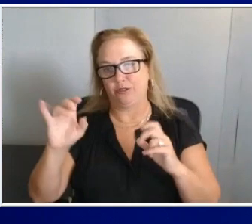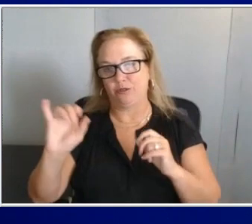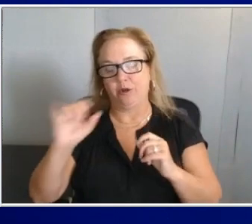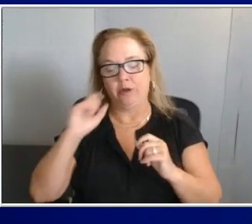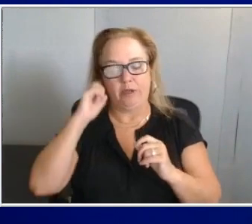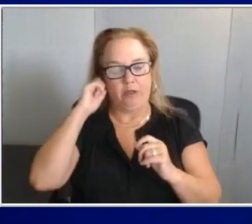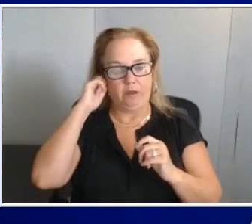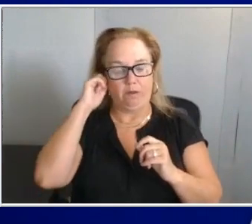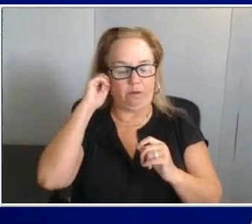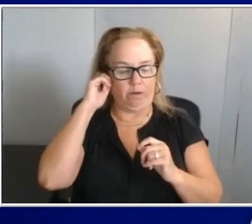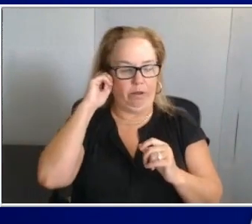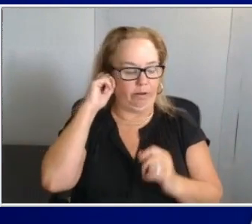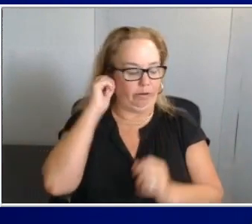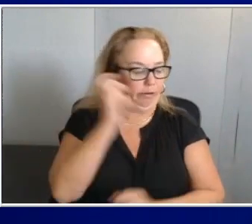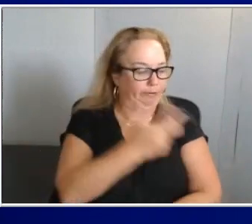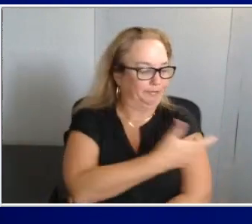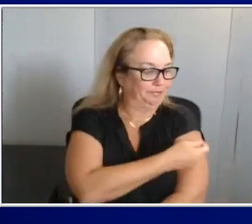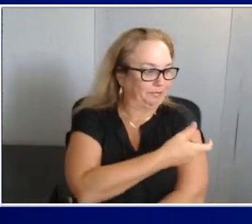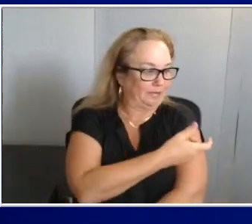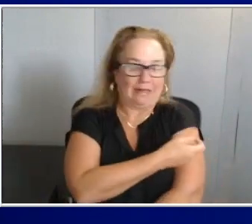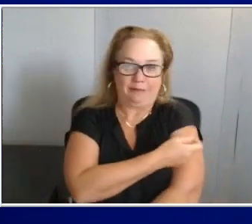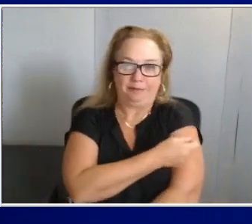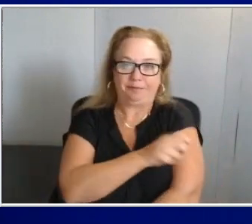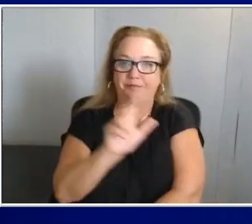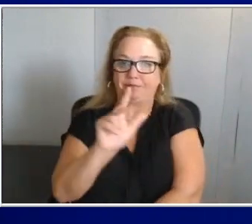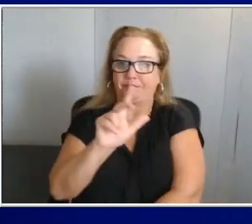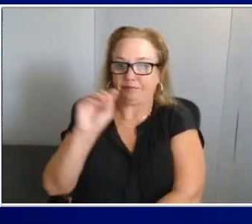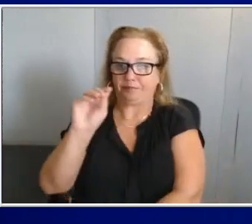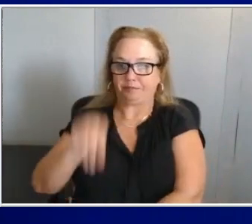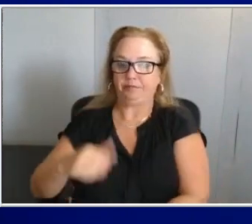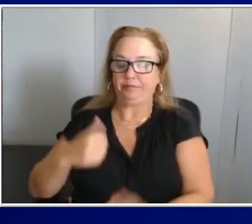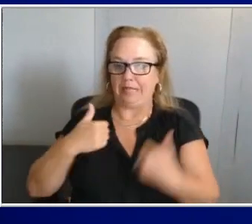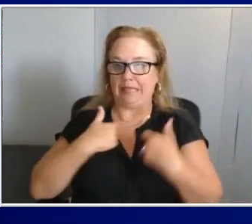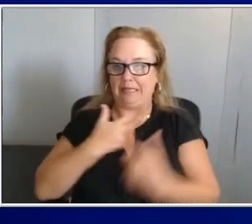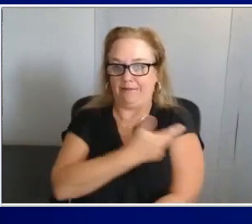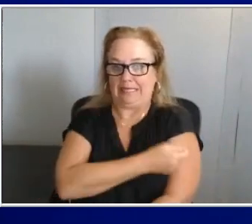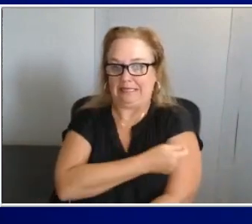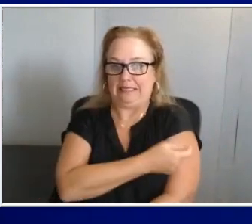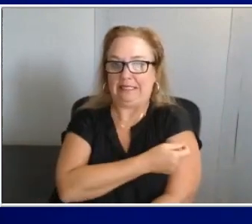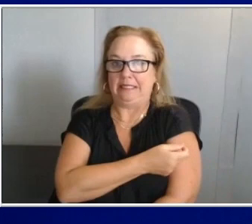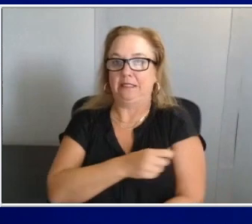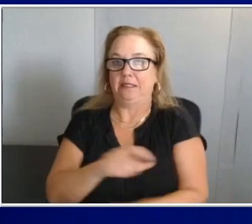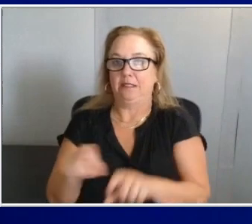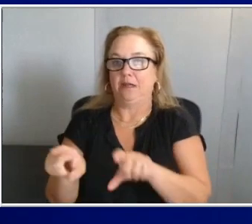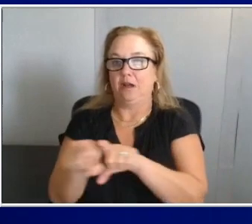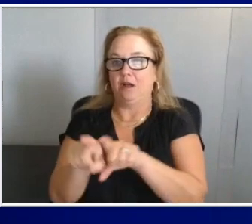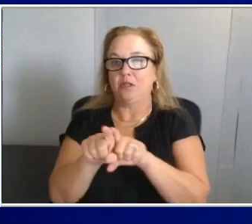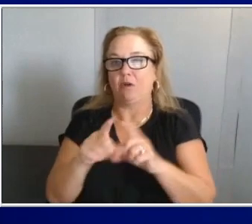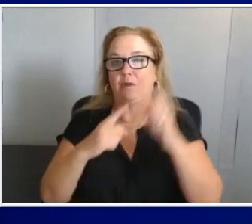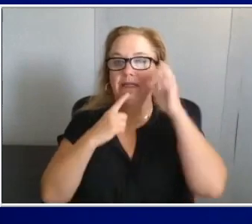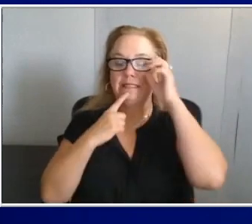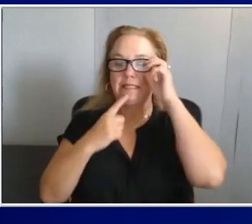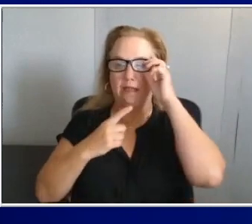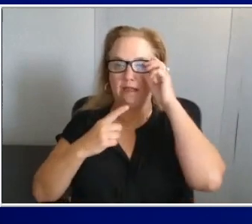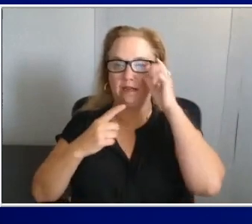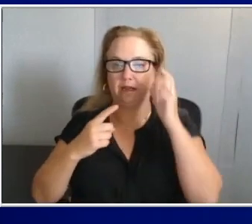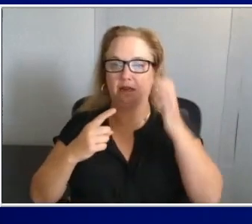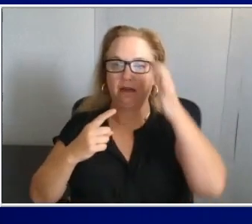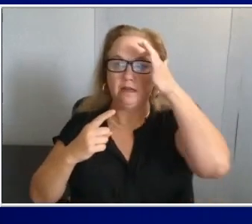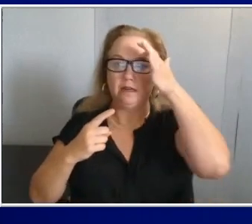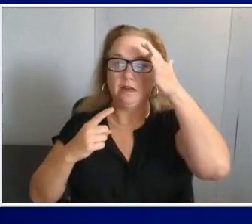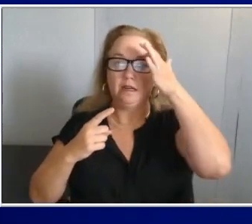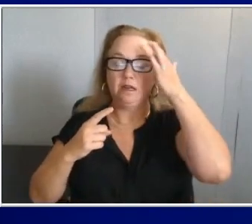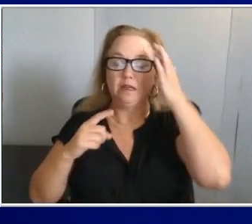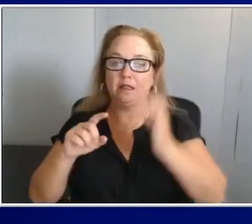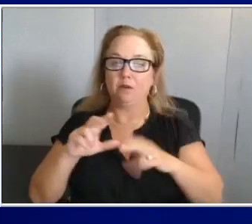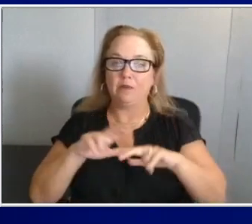we talk about the vaccine, only 23% of those had vaccine. In addition, what I'd like to say is that, you know, there was a